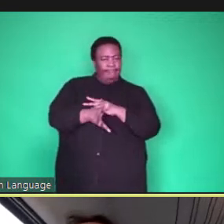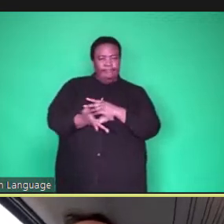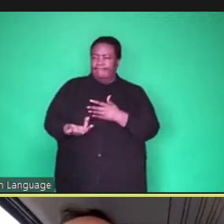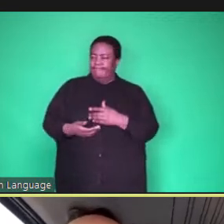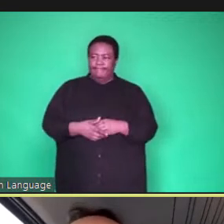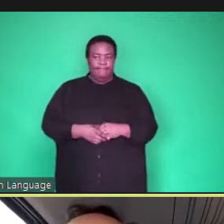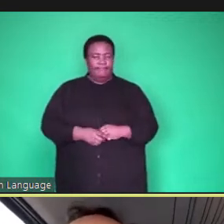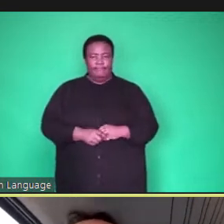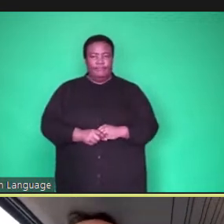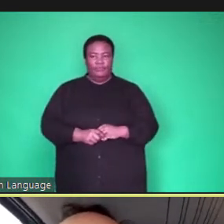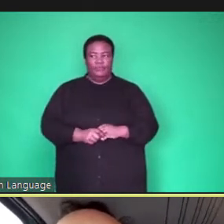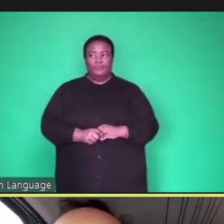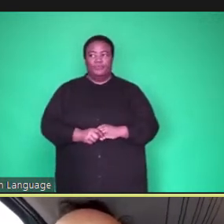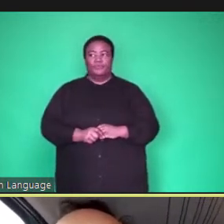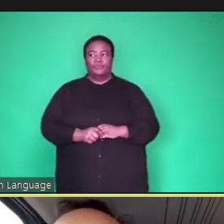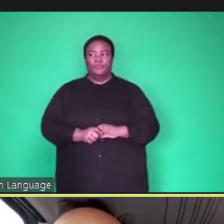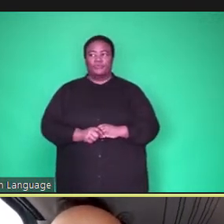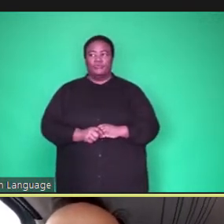Next.